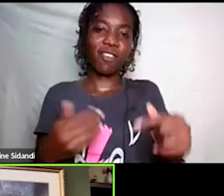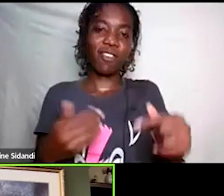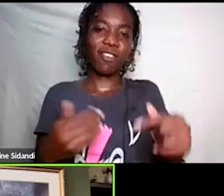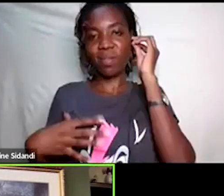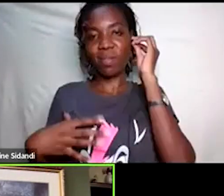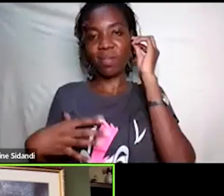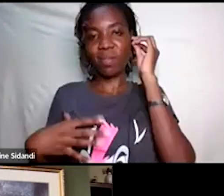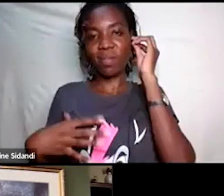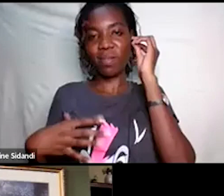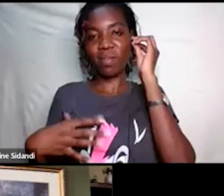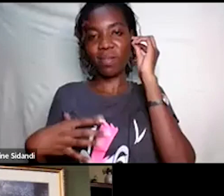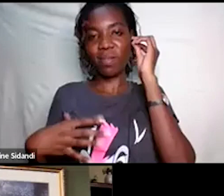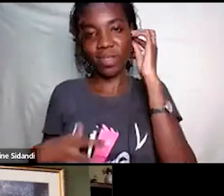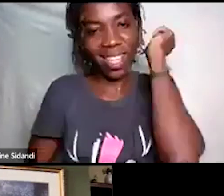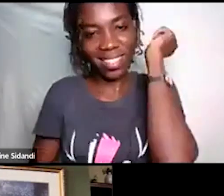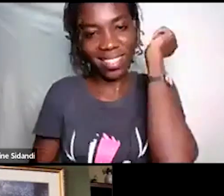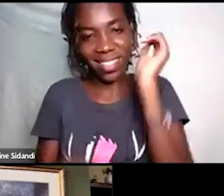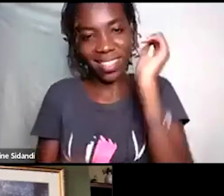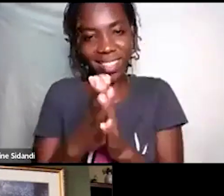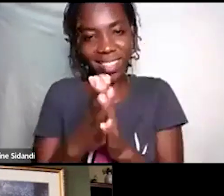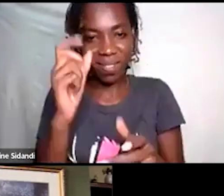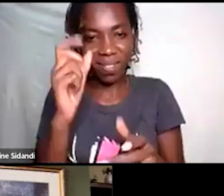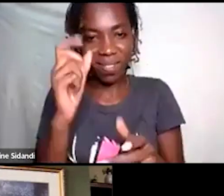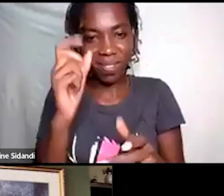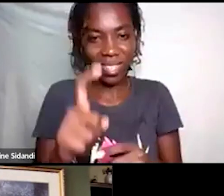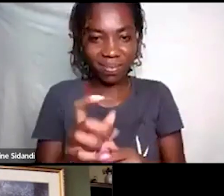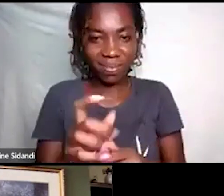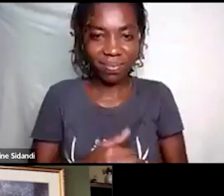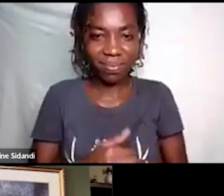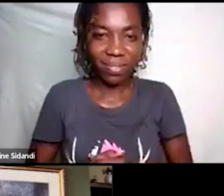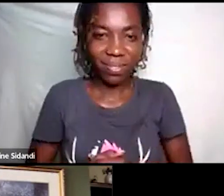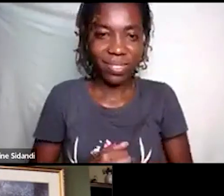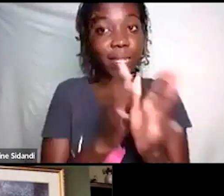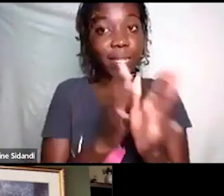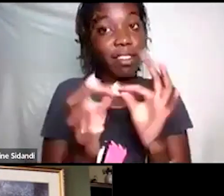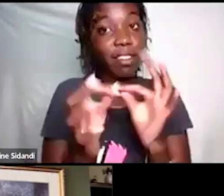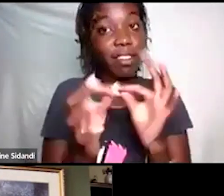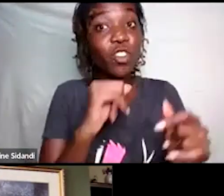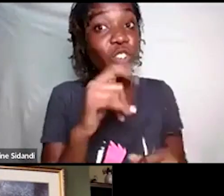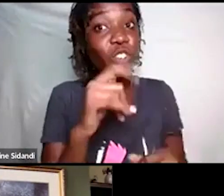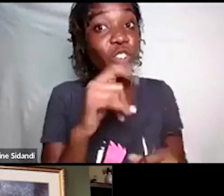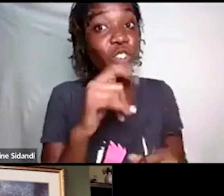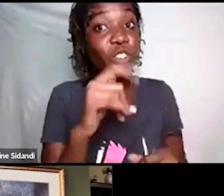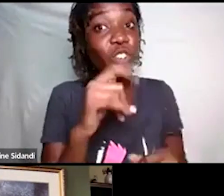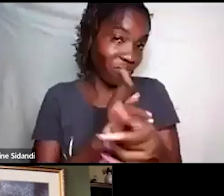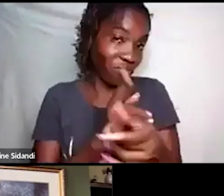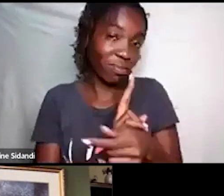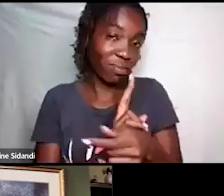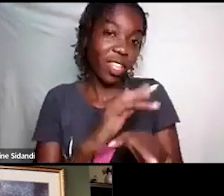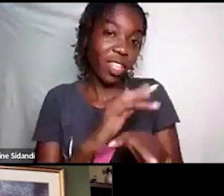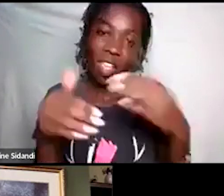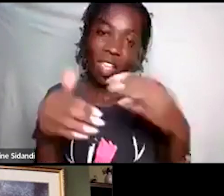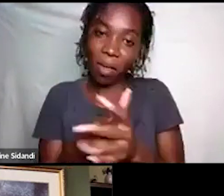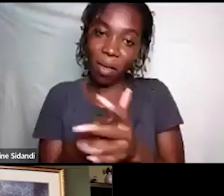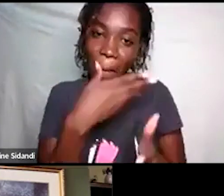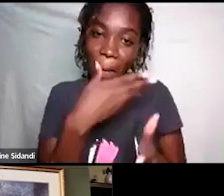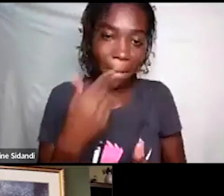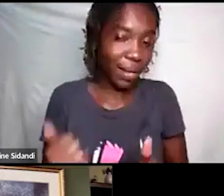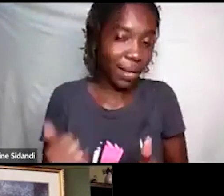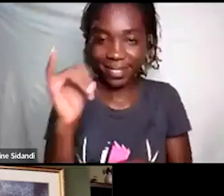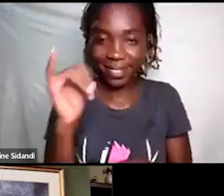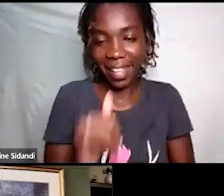it. And if you don't, you keep off. All the best on controlling your feelings, by the way. Just don't start it. If